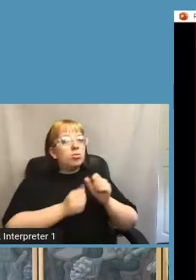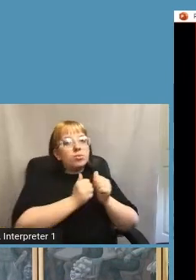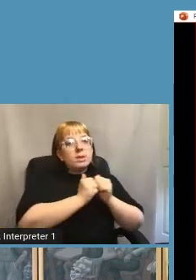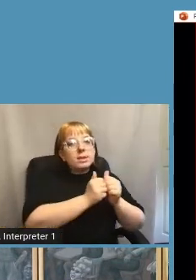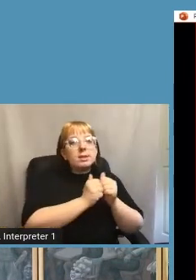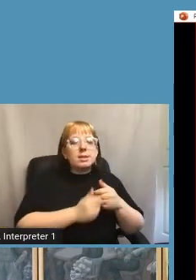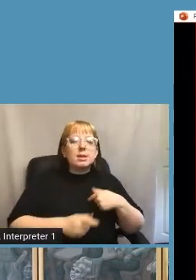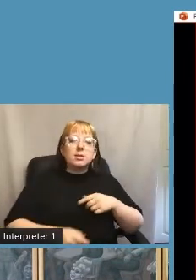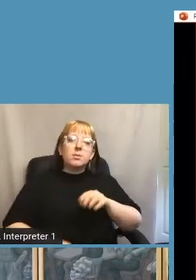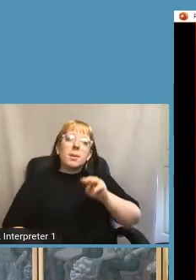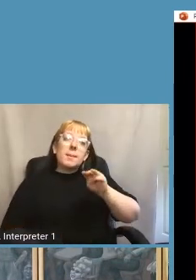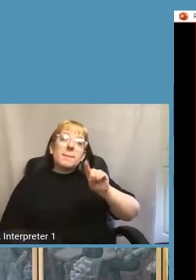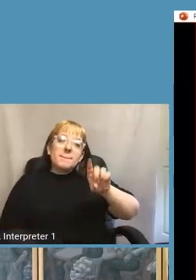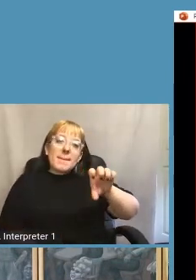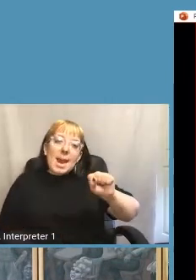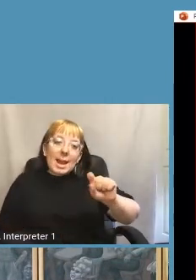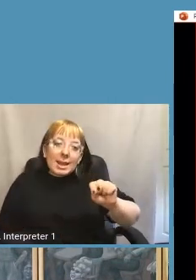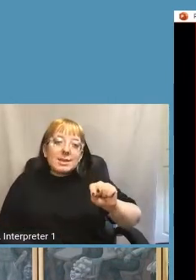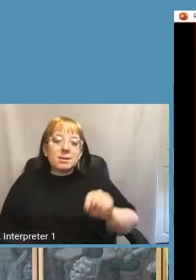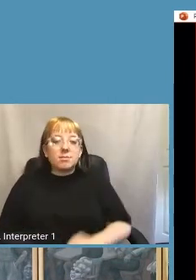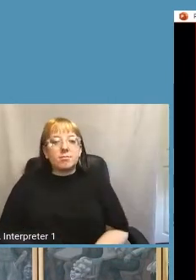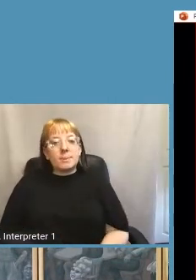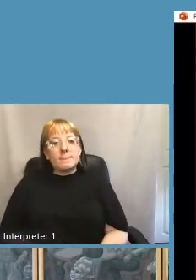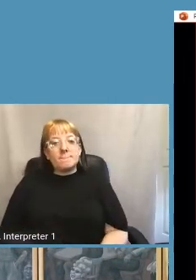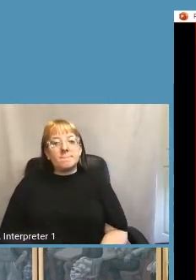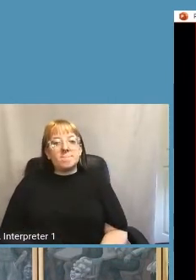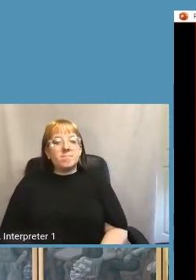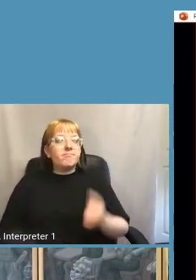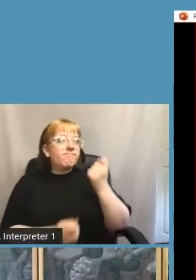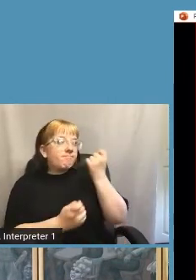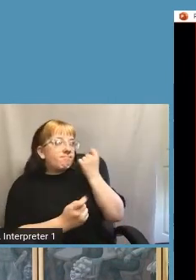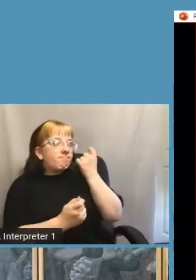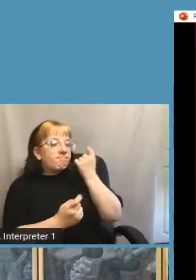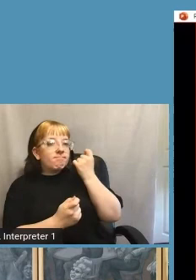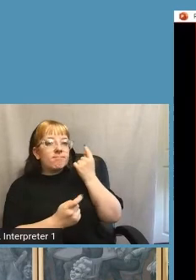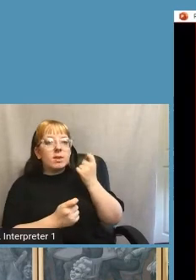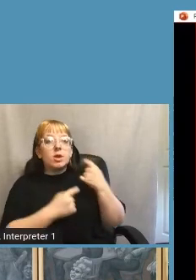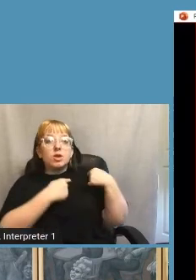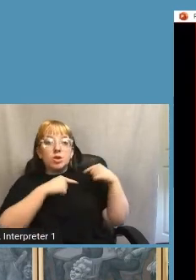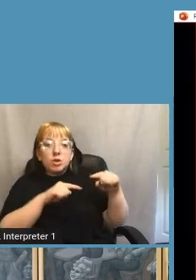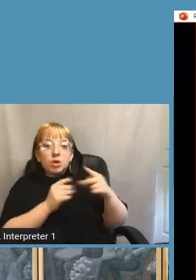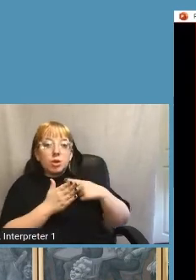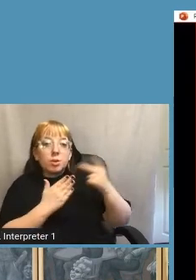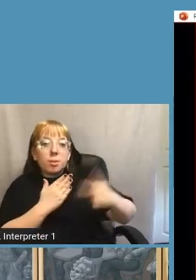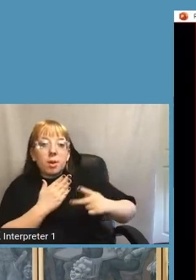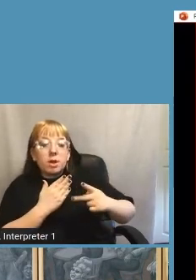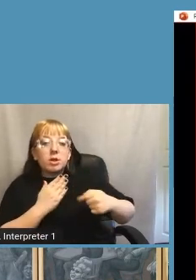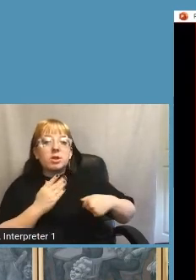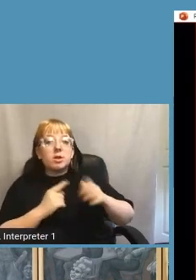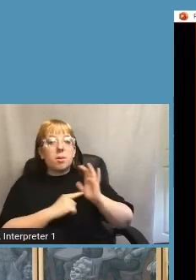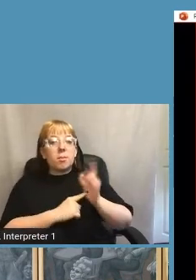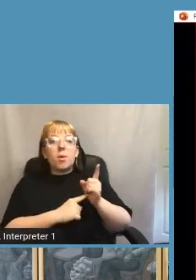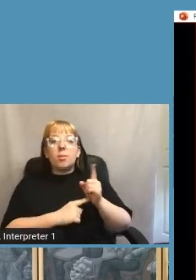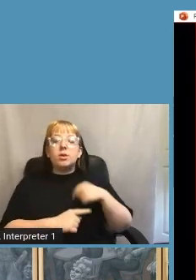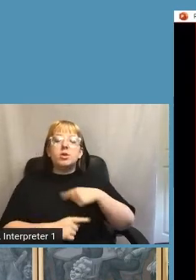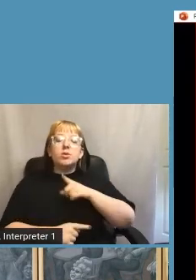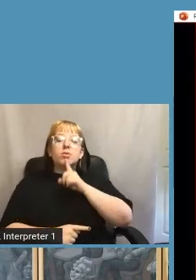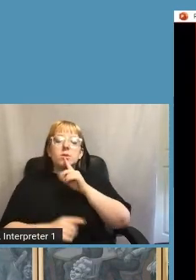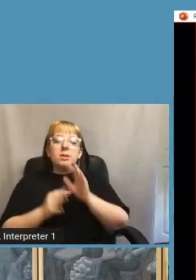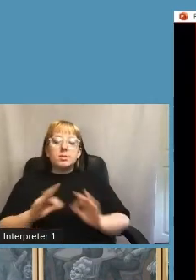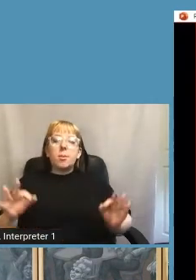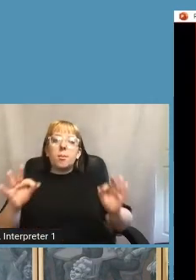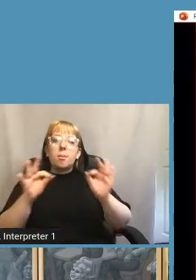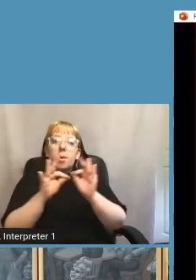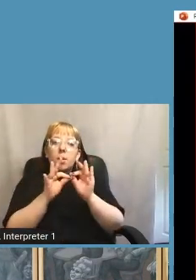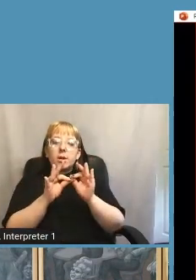that is crucial. A memorandum of understanding, an MOU, can be helpful during the project, but the moments when it's going to be absolutely most useful are at the